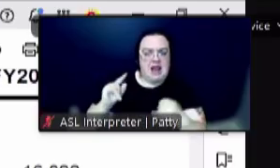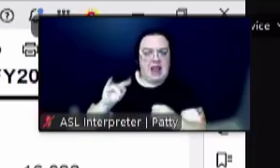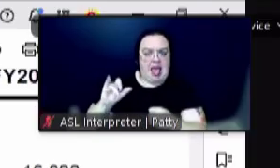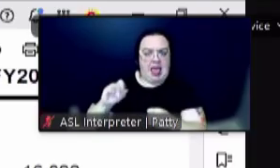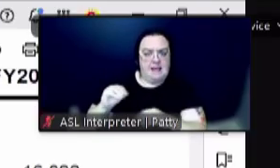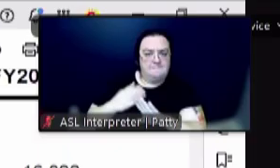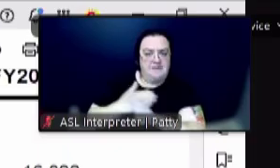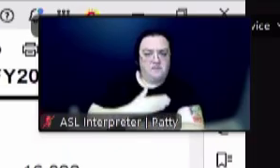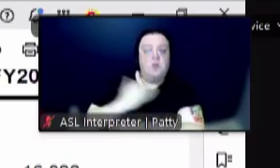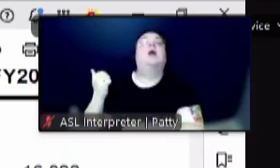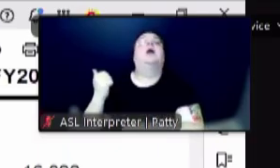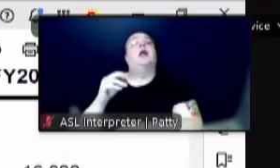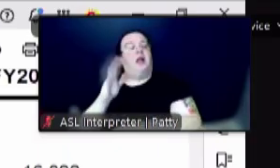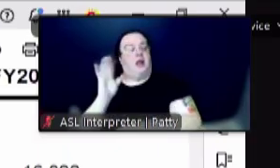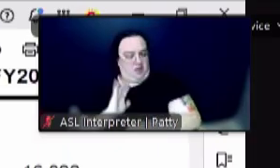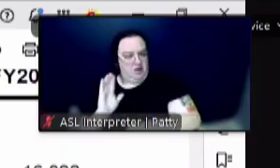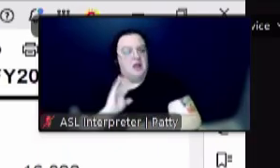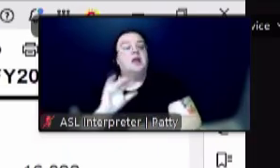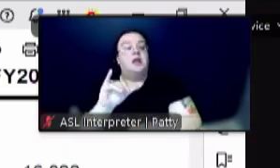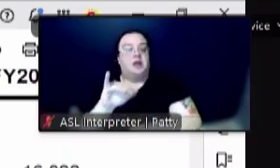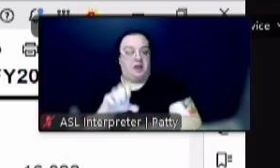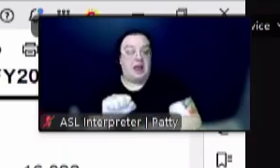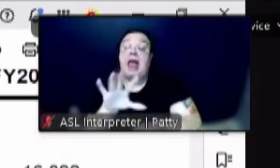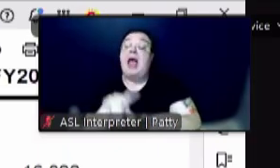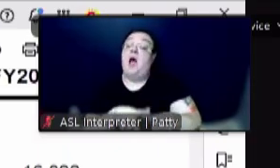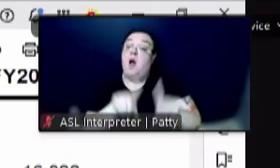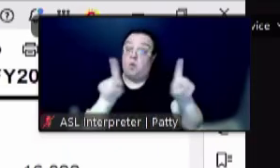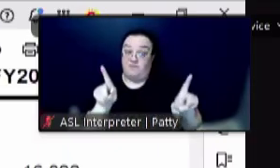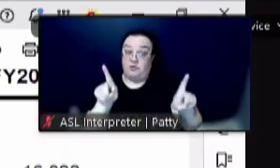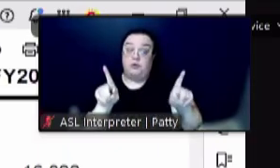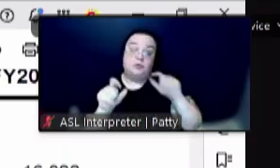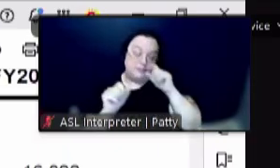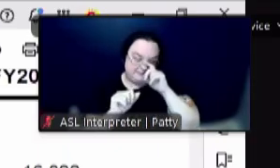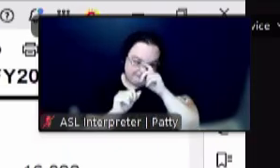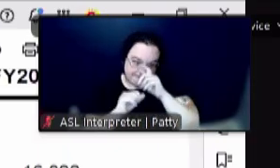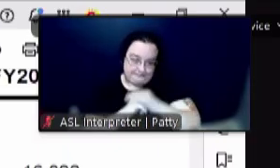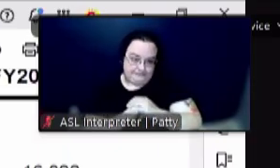There was a GIC line item before, however,